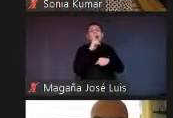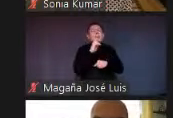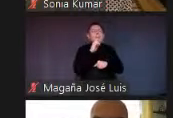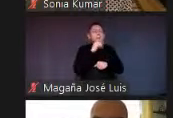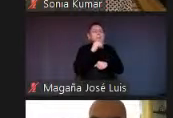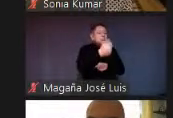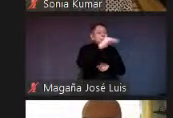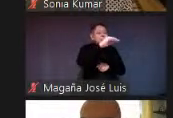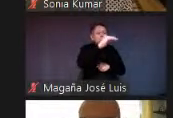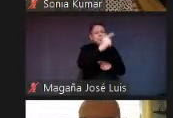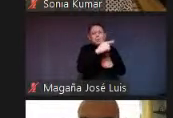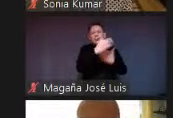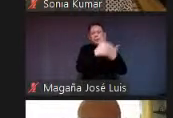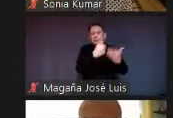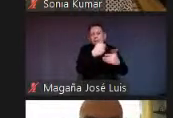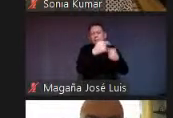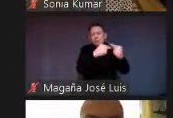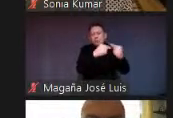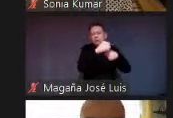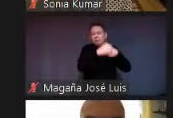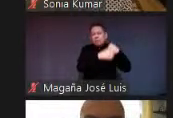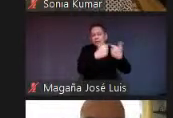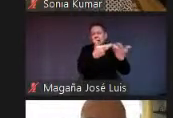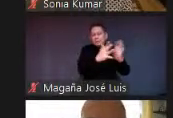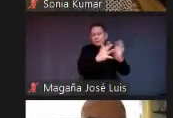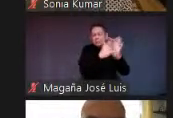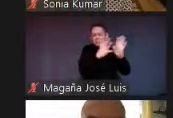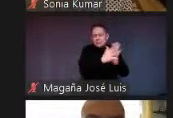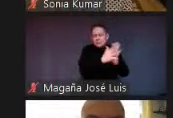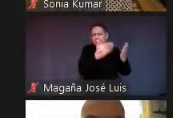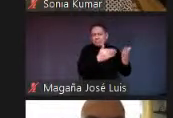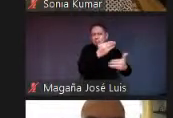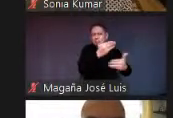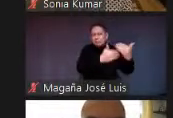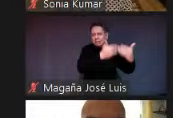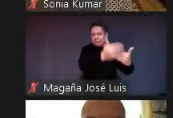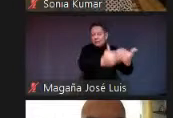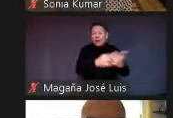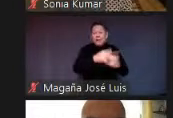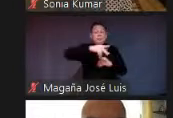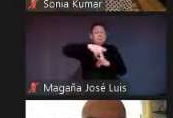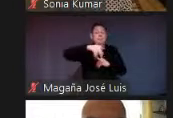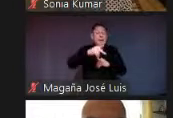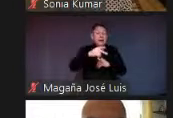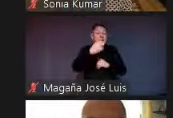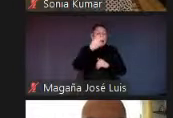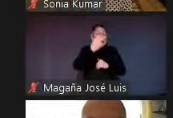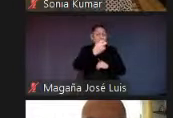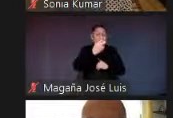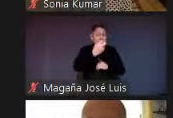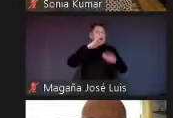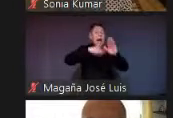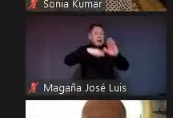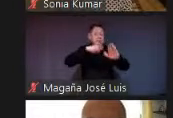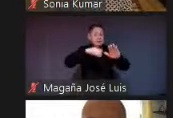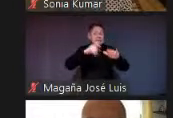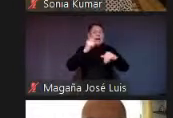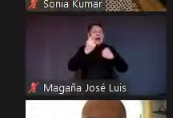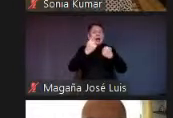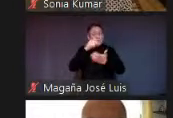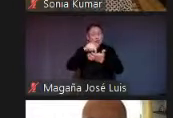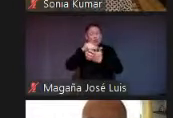curriculum. But really, it can be very difficult to implement such a curriculum if you're not aligning it with